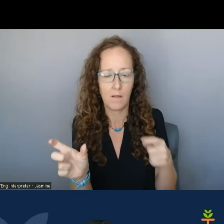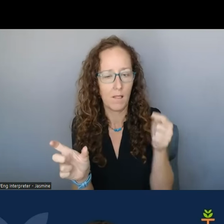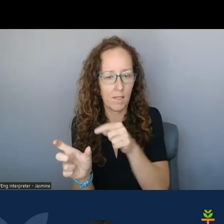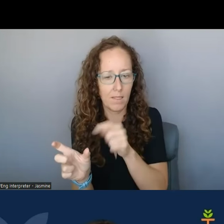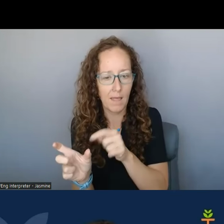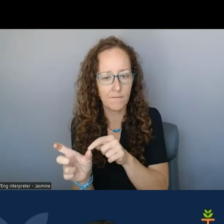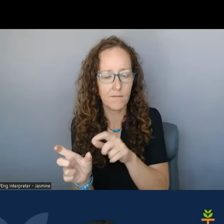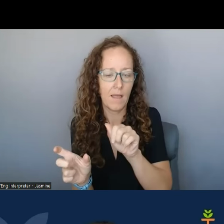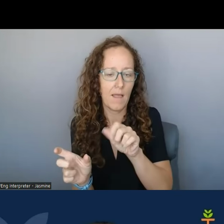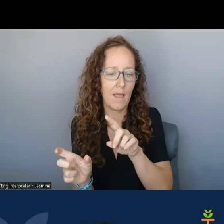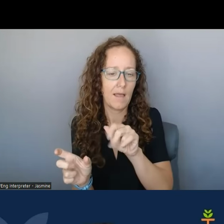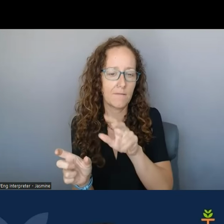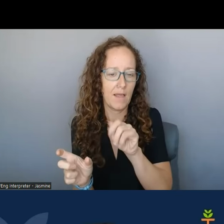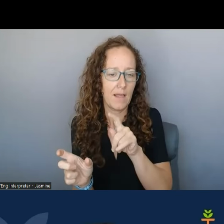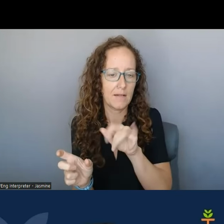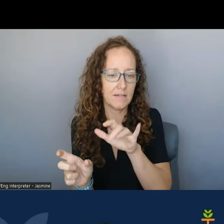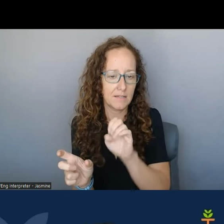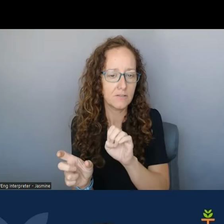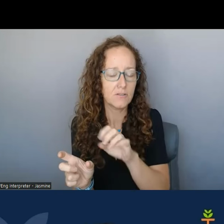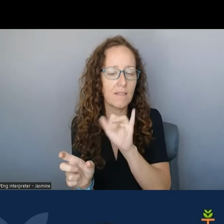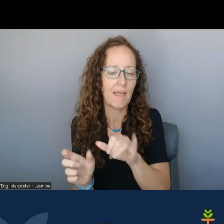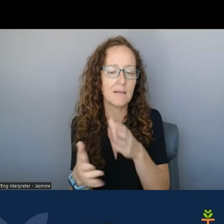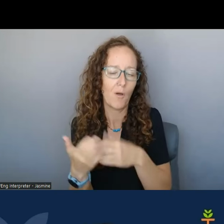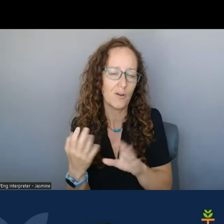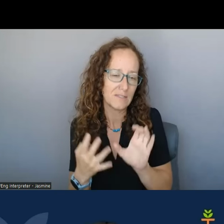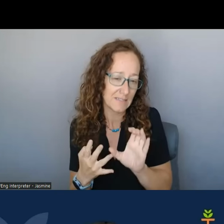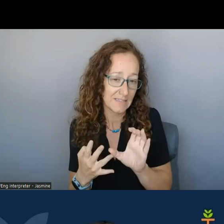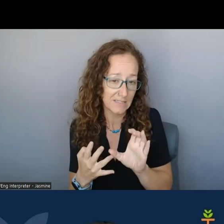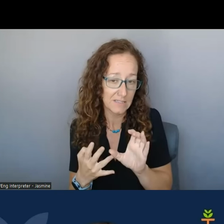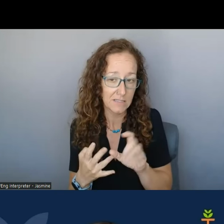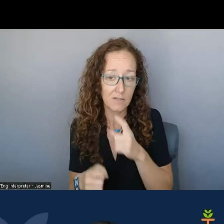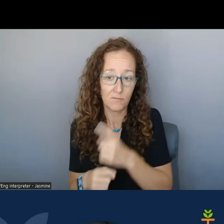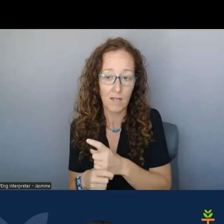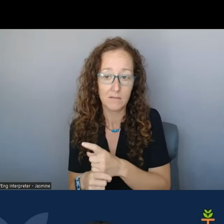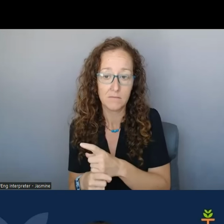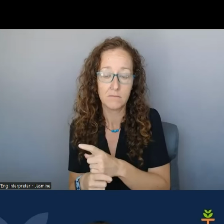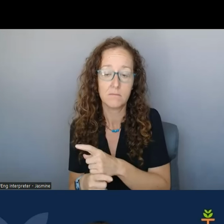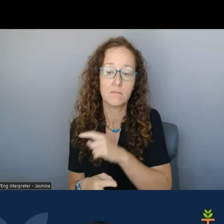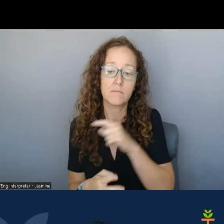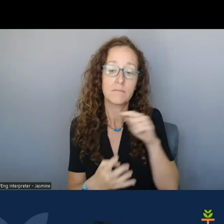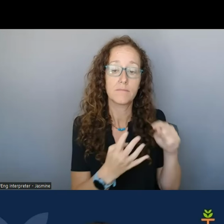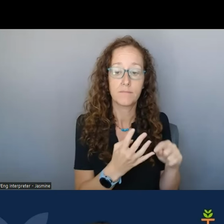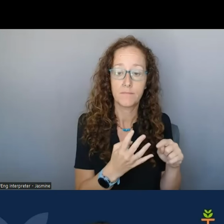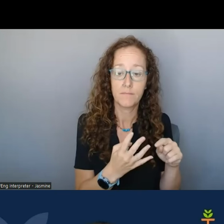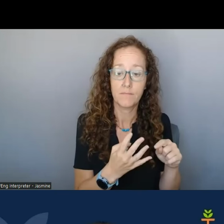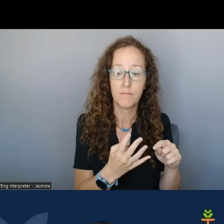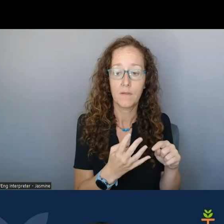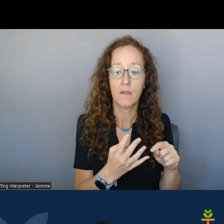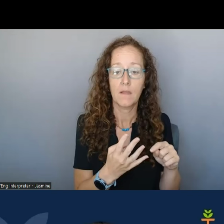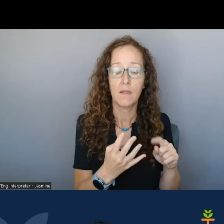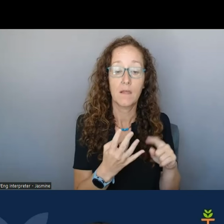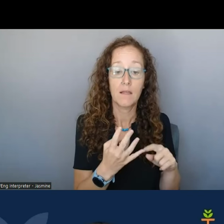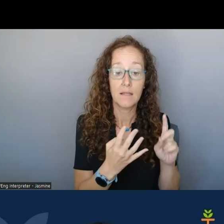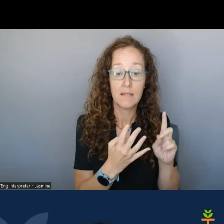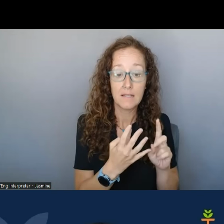talked about just a minute ago. Part C, again, it combines your Part A, your Part D, usually Part D into